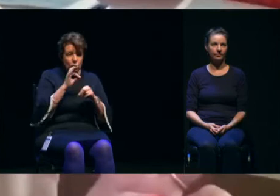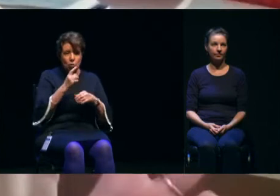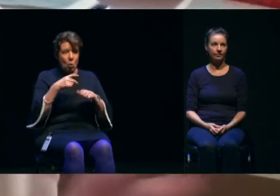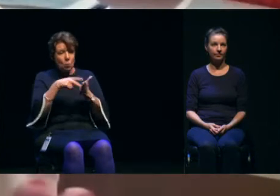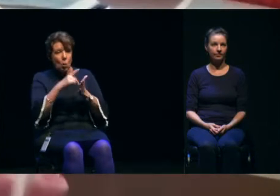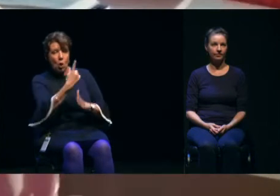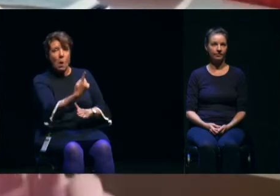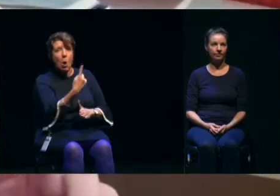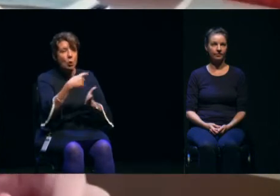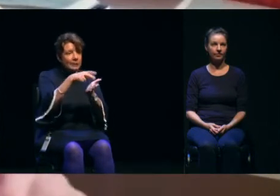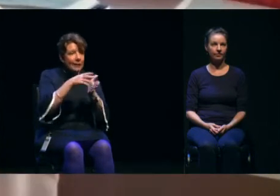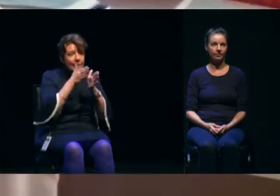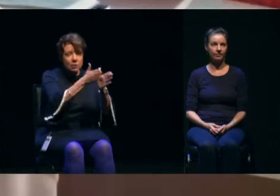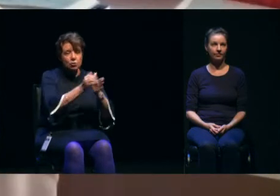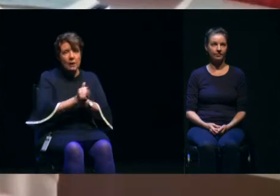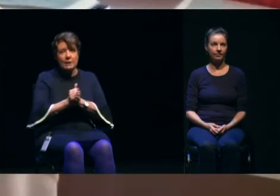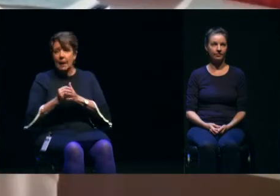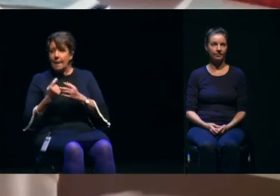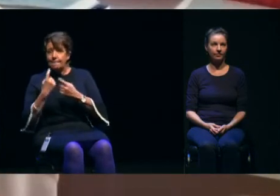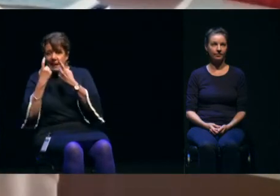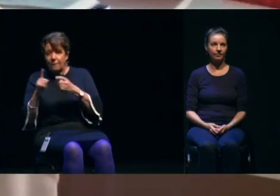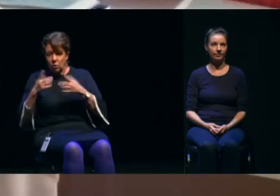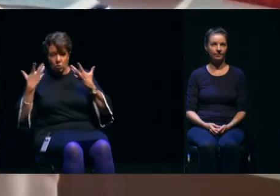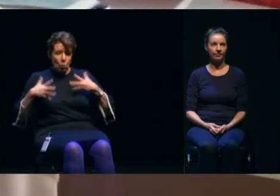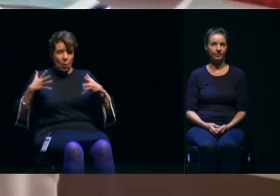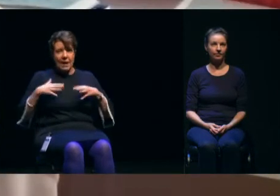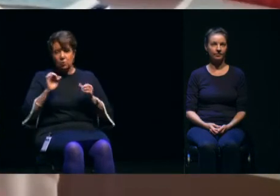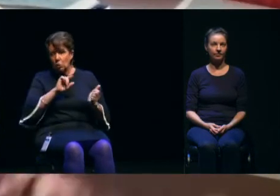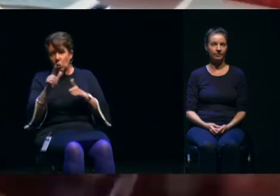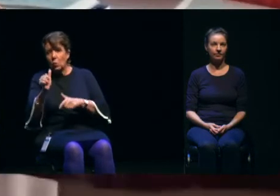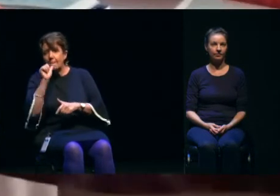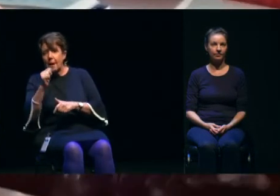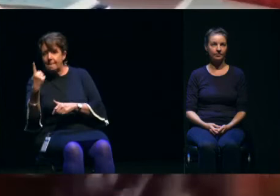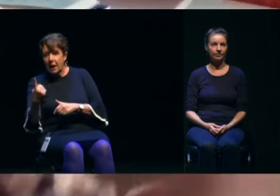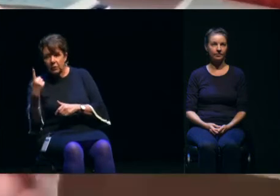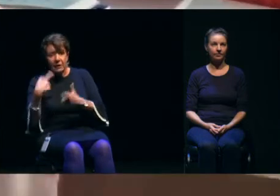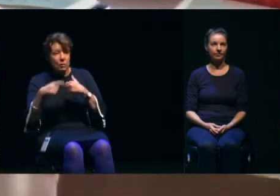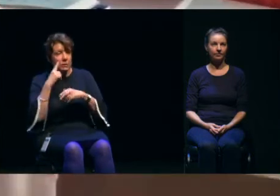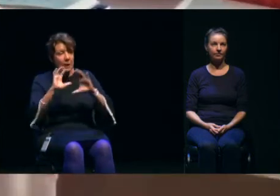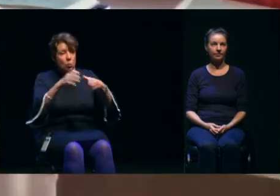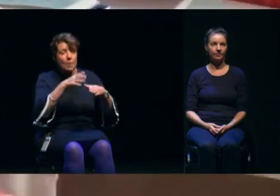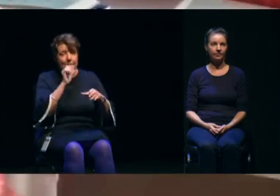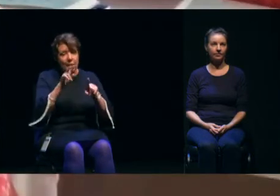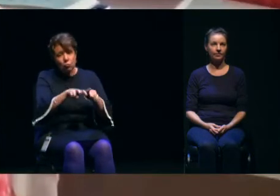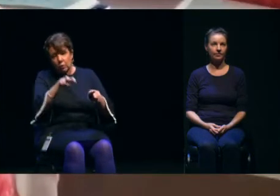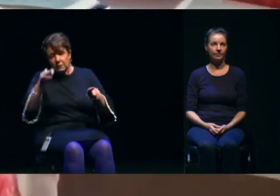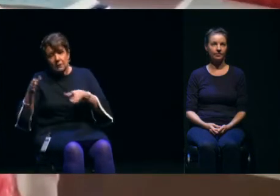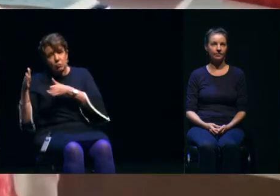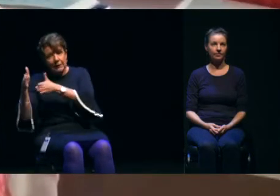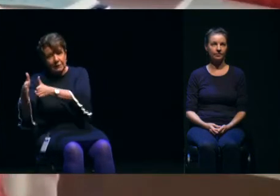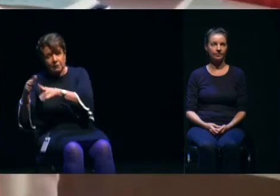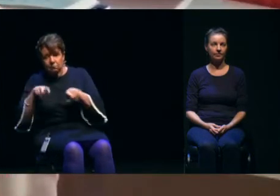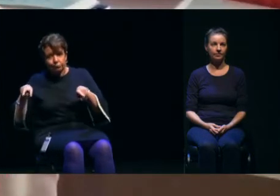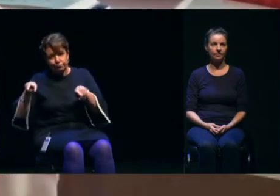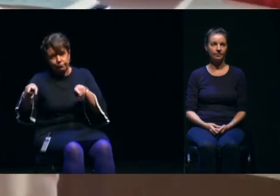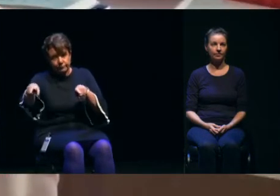alone in the street. Be careful what you wear. Don't go into a bar alone. You see a group of men, cross the street.